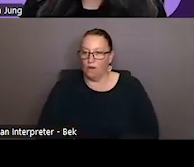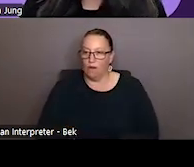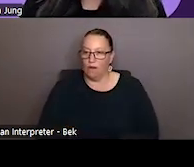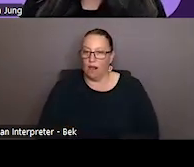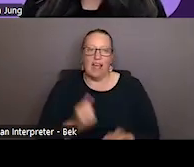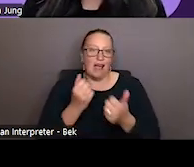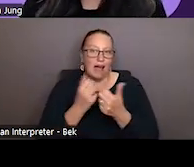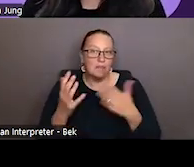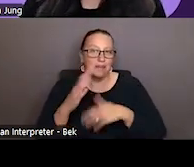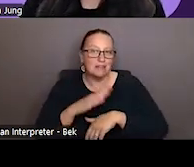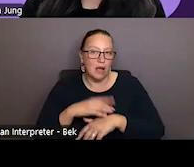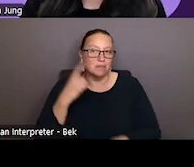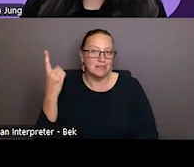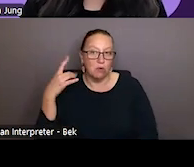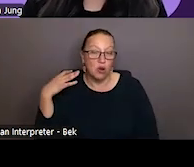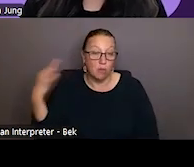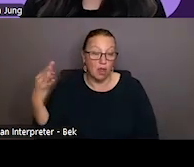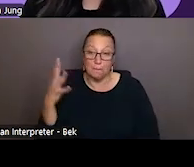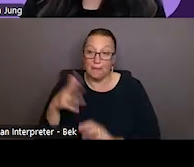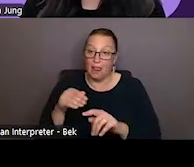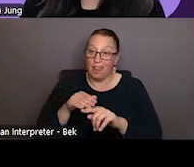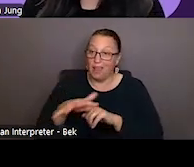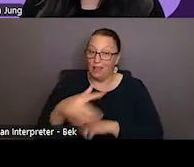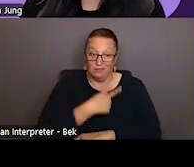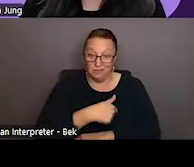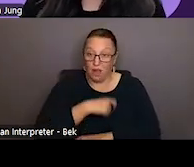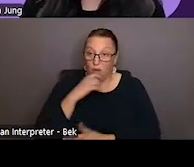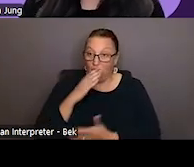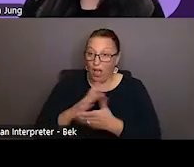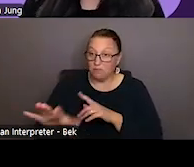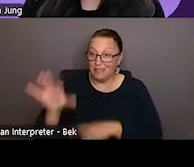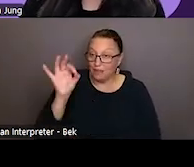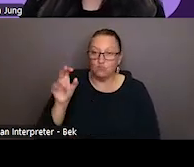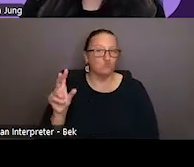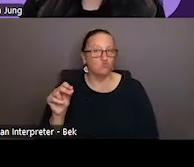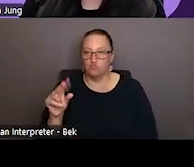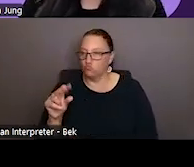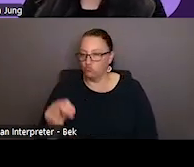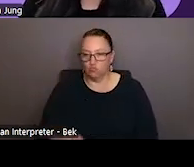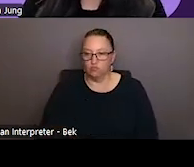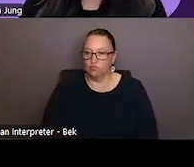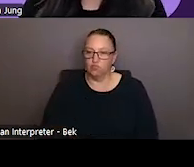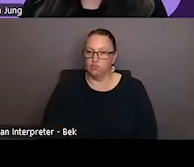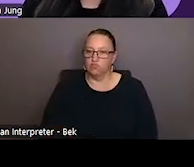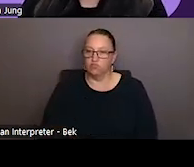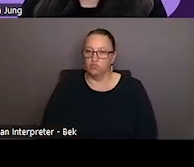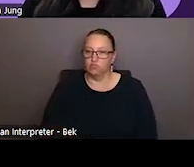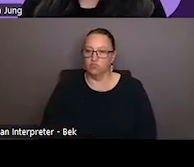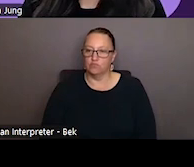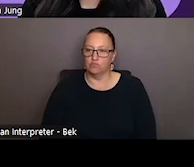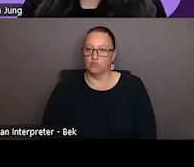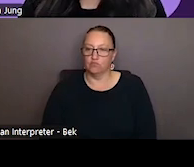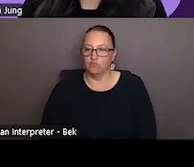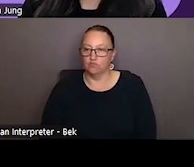is nominated will not influence or guarantee their selection as an awardee. Additionally,